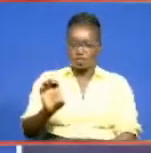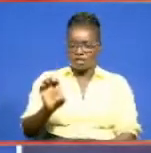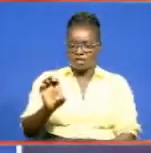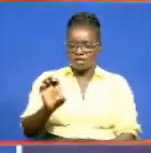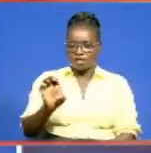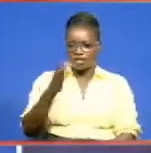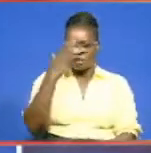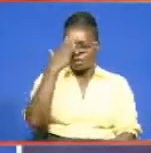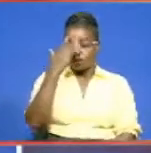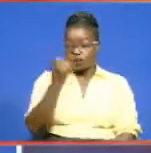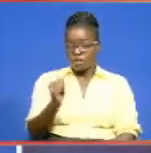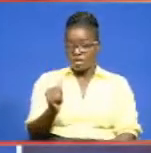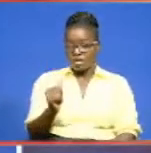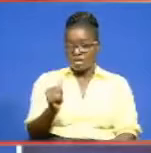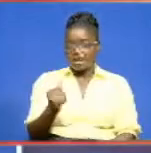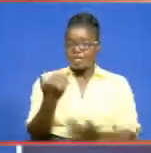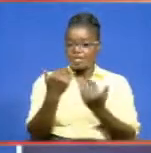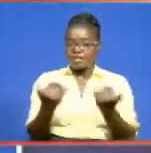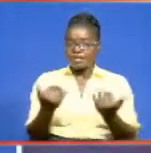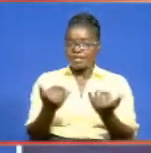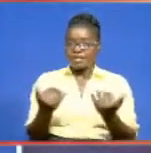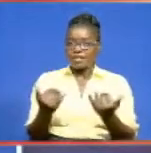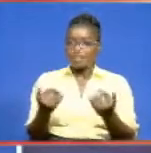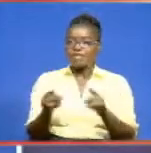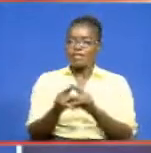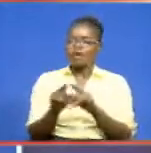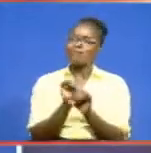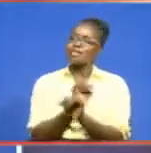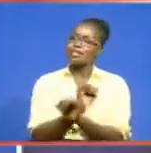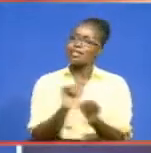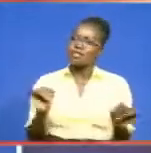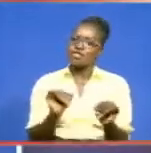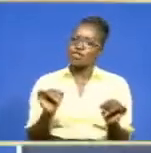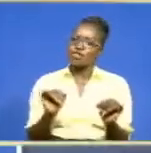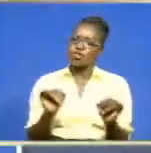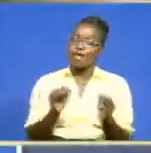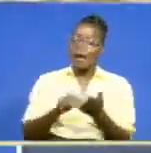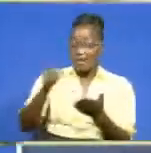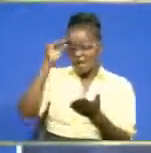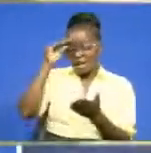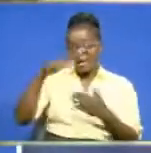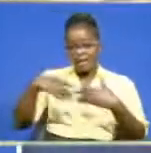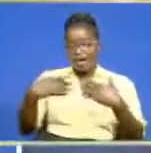Ili watoto waanze kujua sanitation inaenda namna gani.